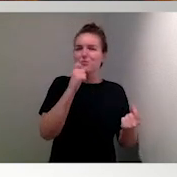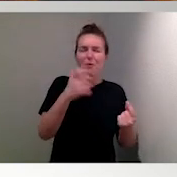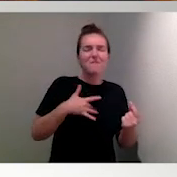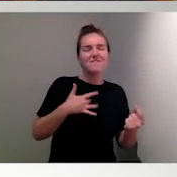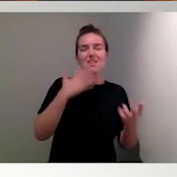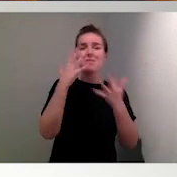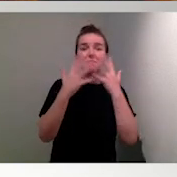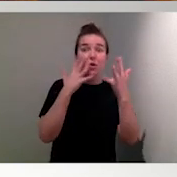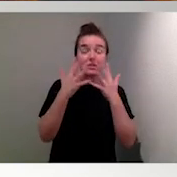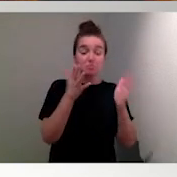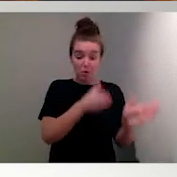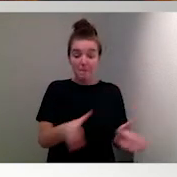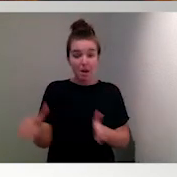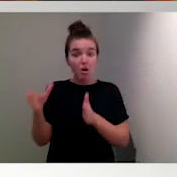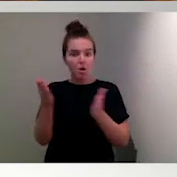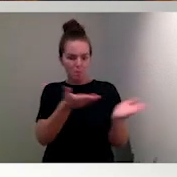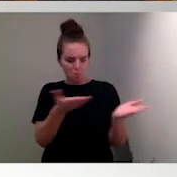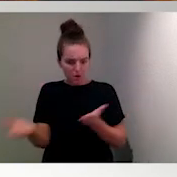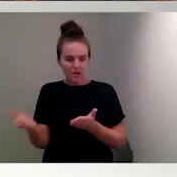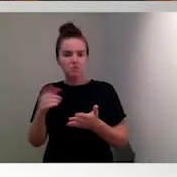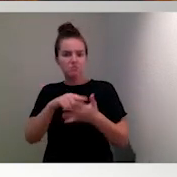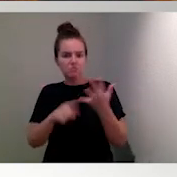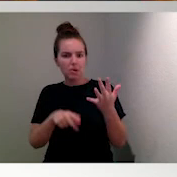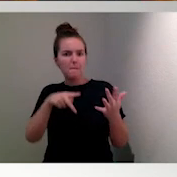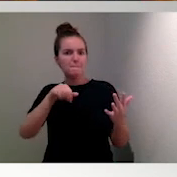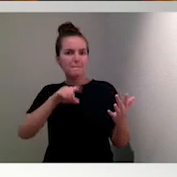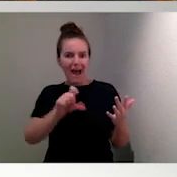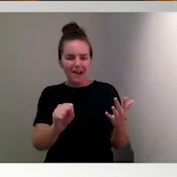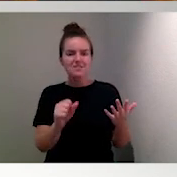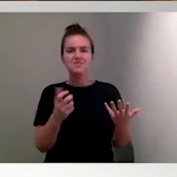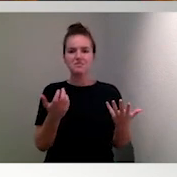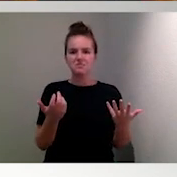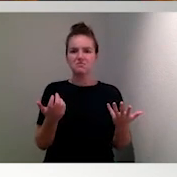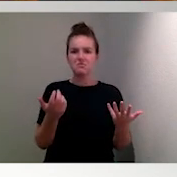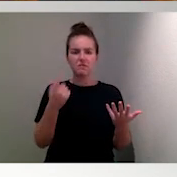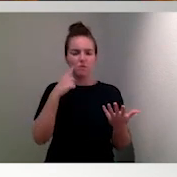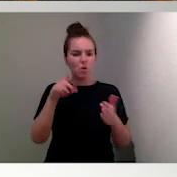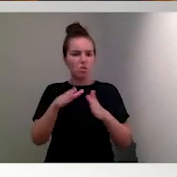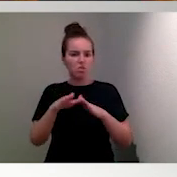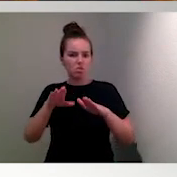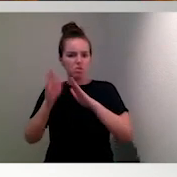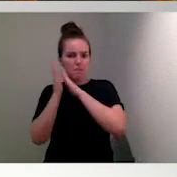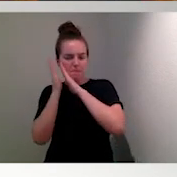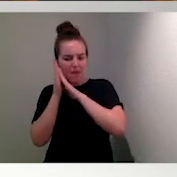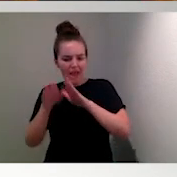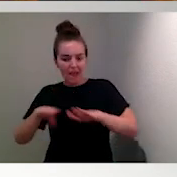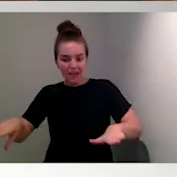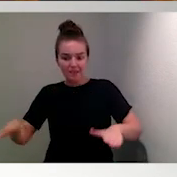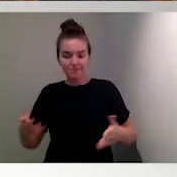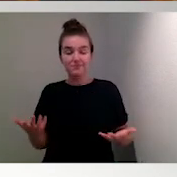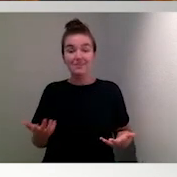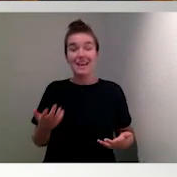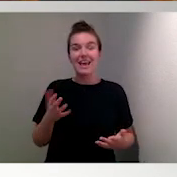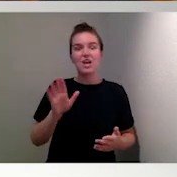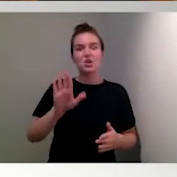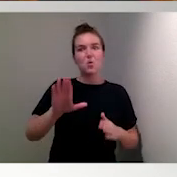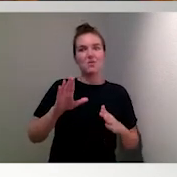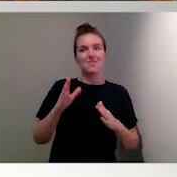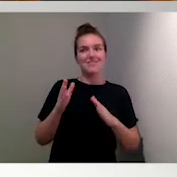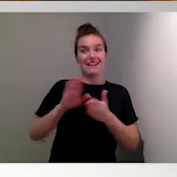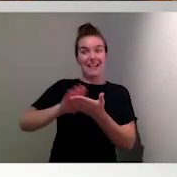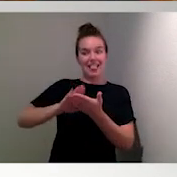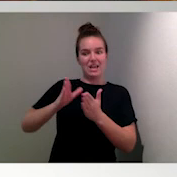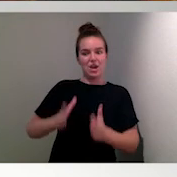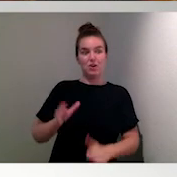can. Bring your pads, put them on the bed, and then tip your housekeeper really well. So, yes.